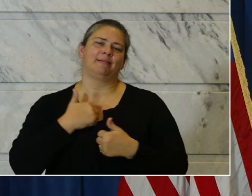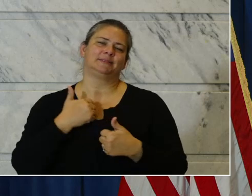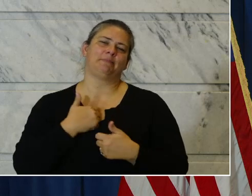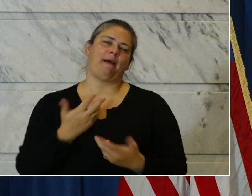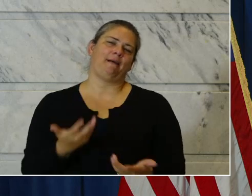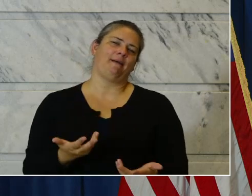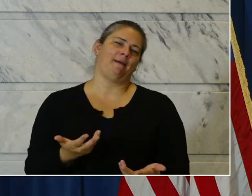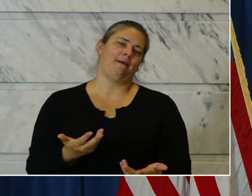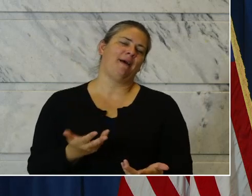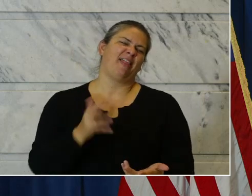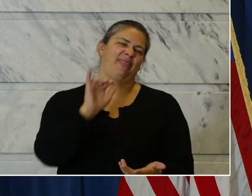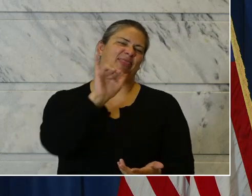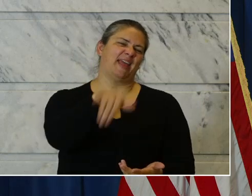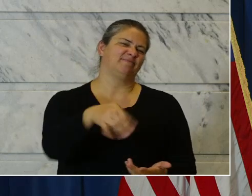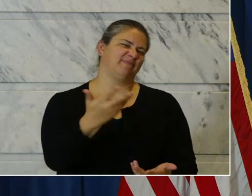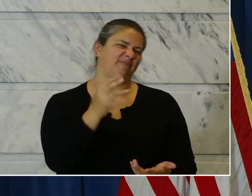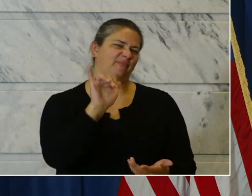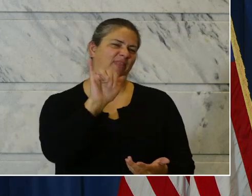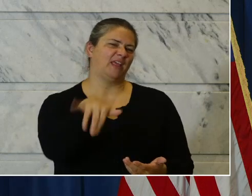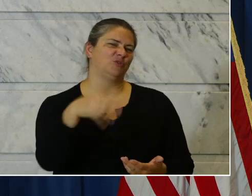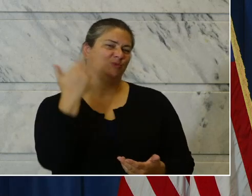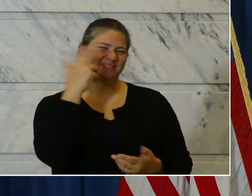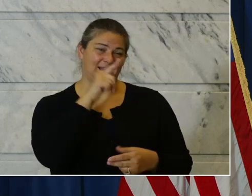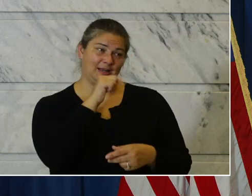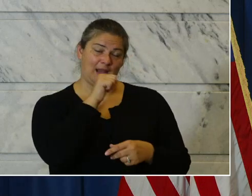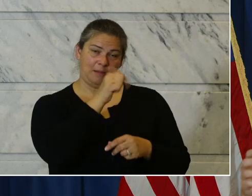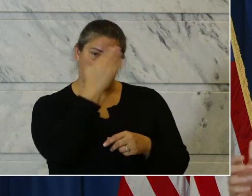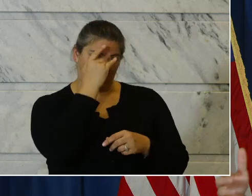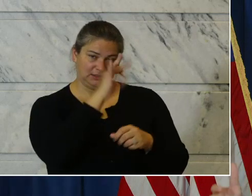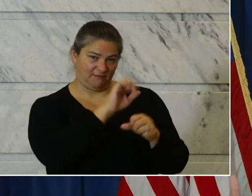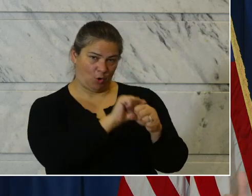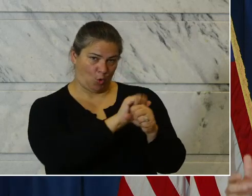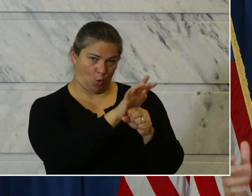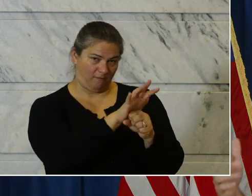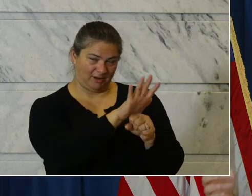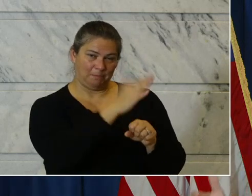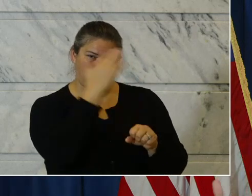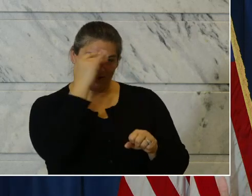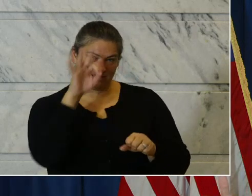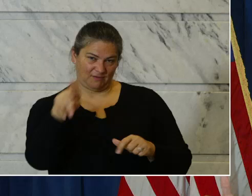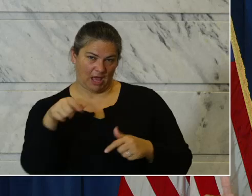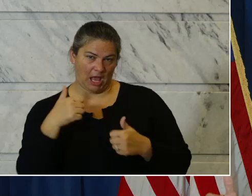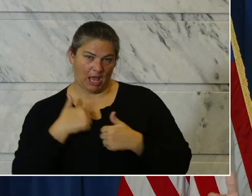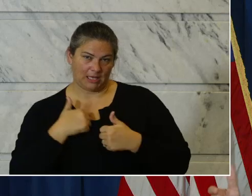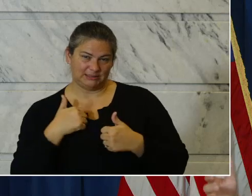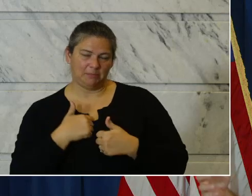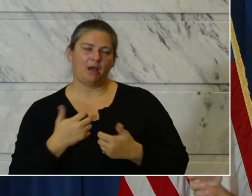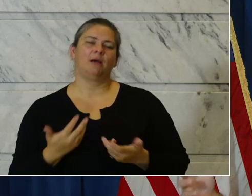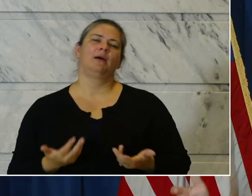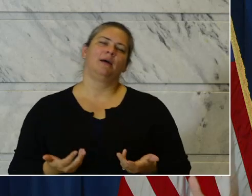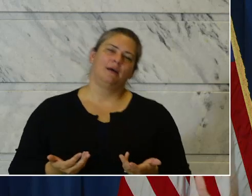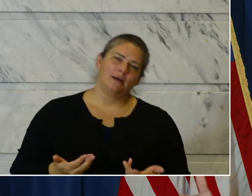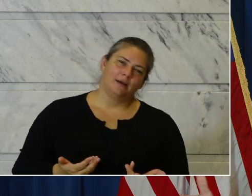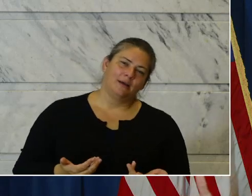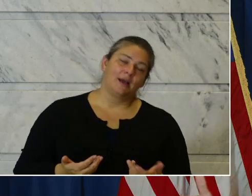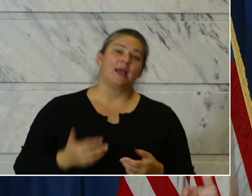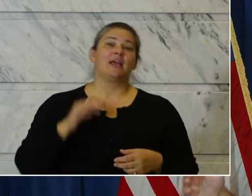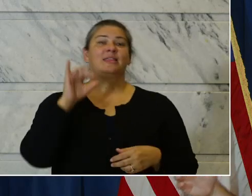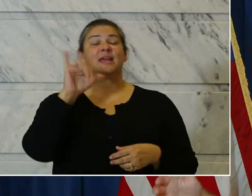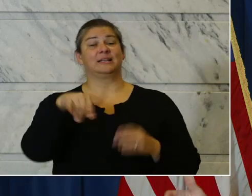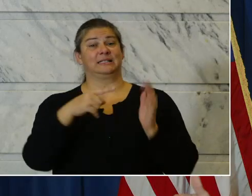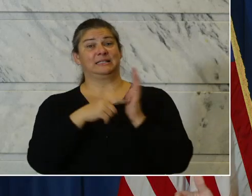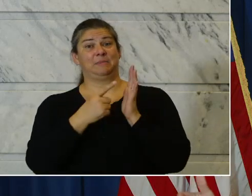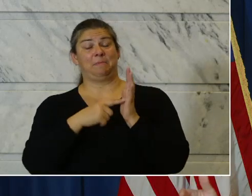and therefore that's it and not the coronavirus. Now this hits people that maybe need a little extra help or sometimes a lot of extra help